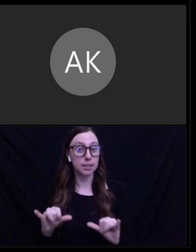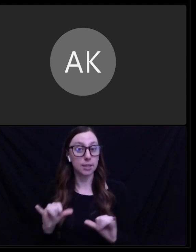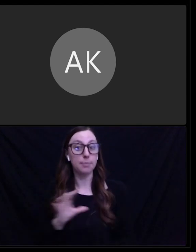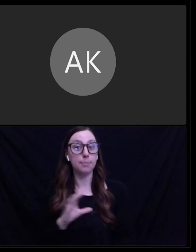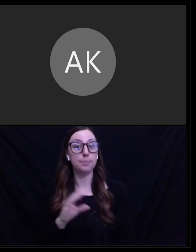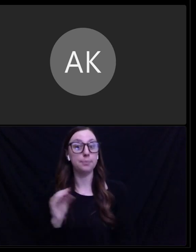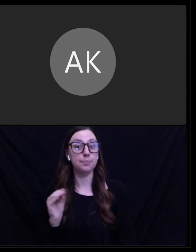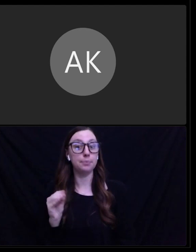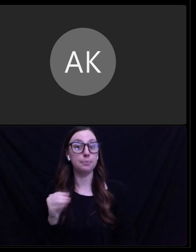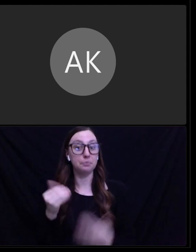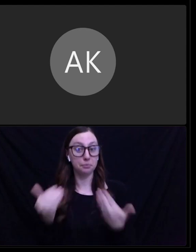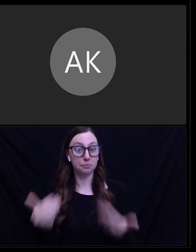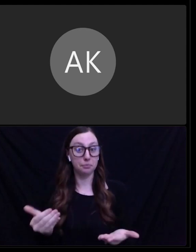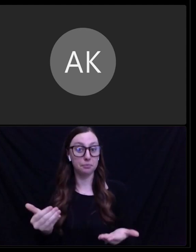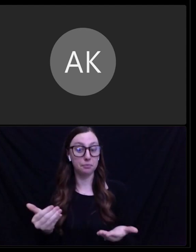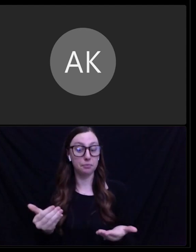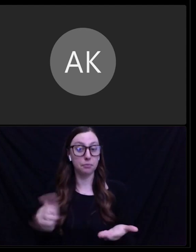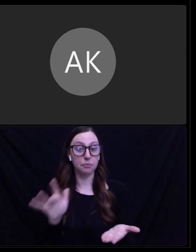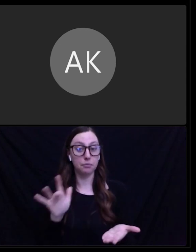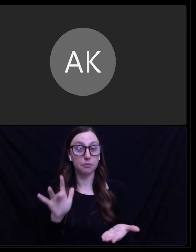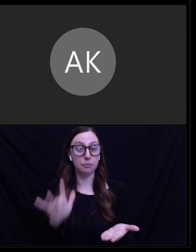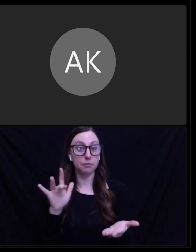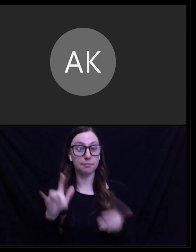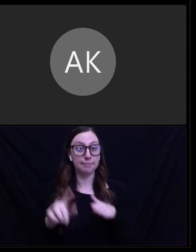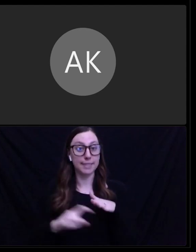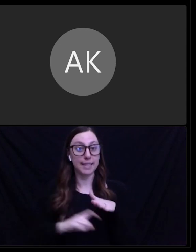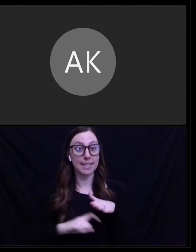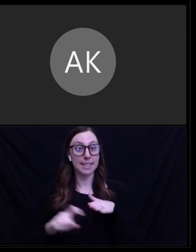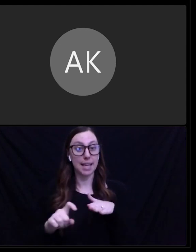ahead and scan my ballots.